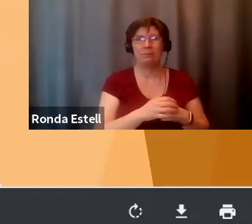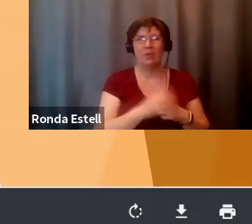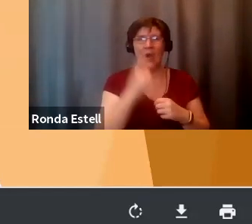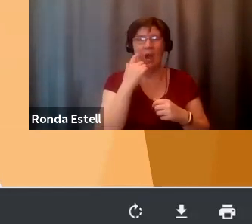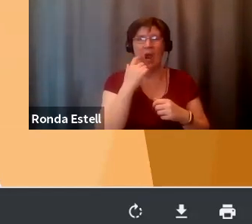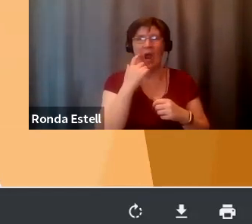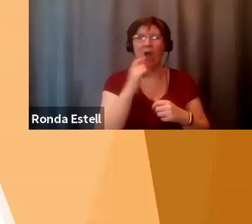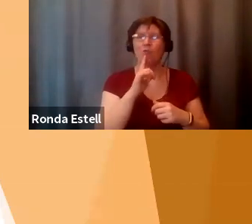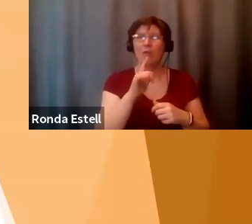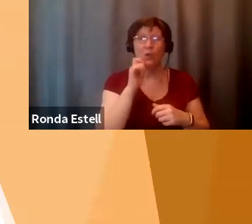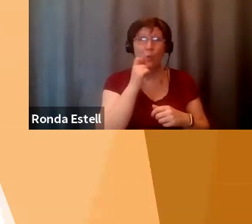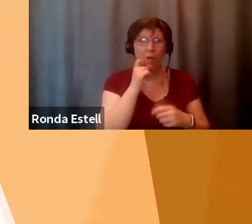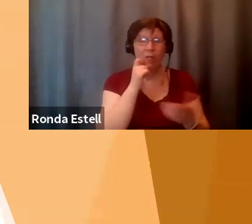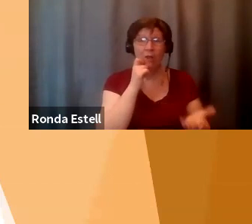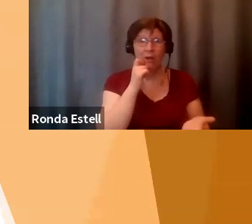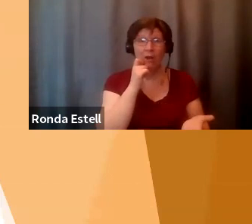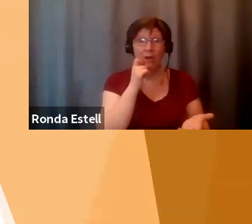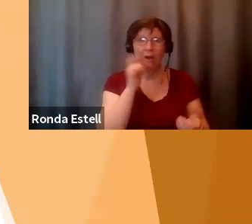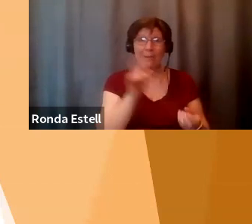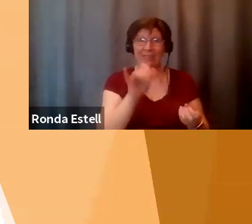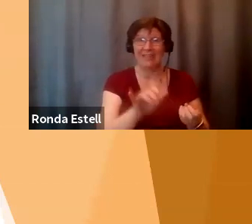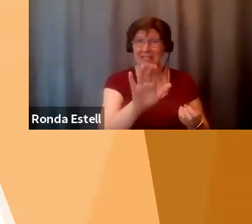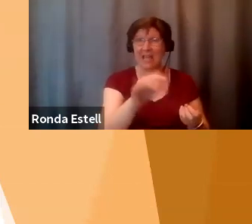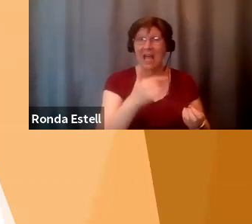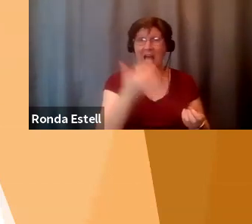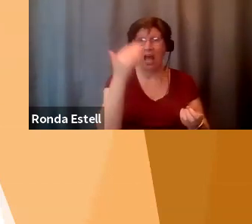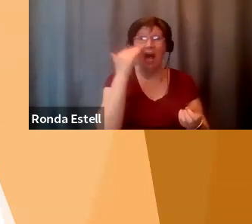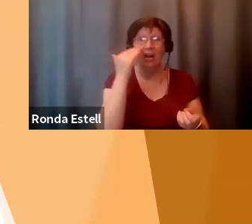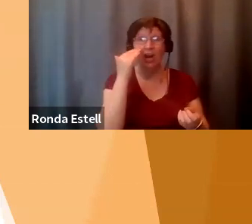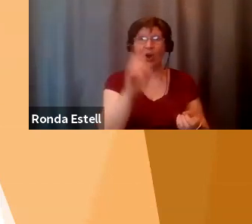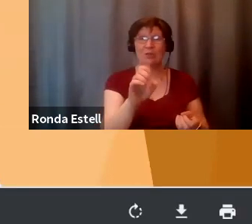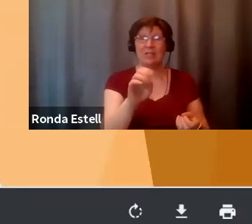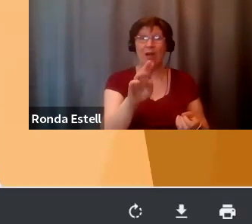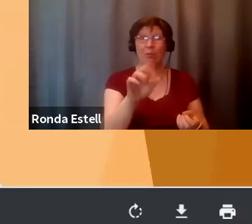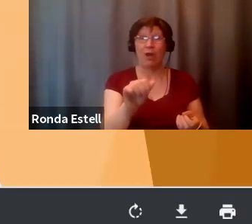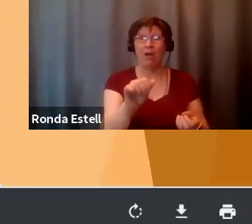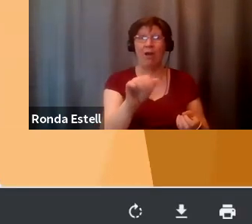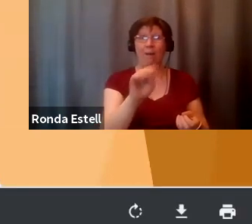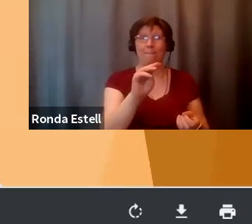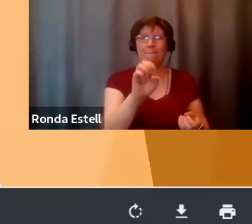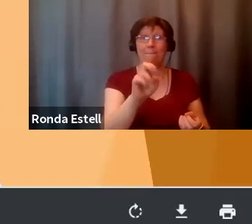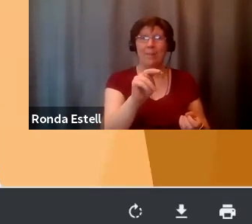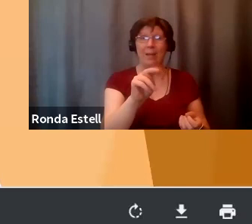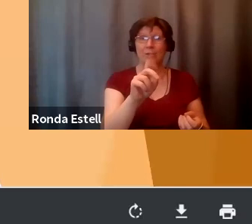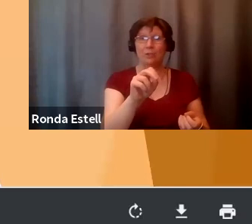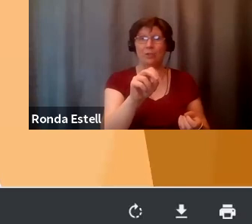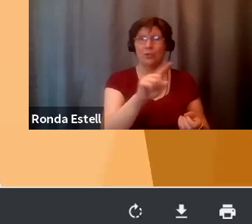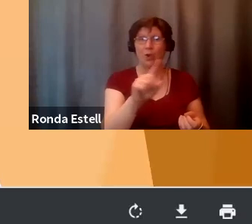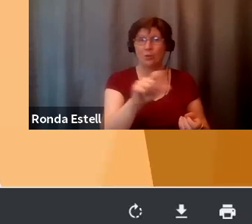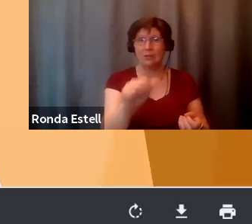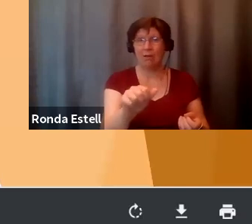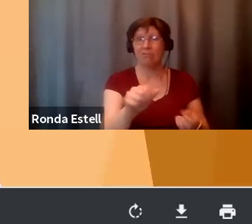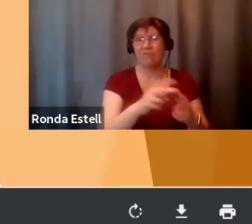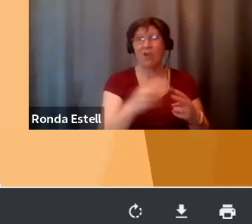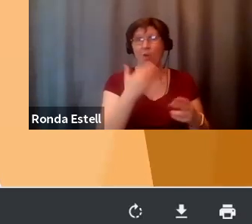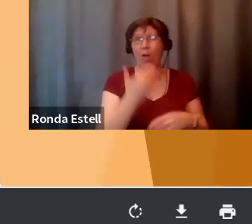what's really cool is I know Deborah Mendoza quite well. So,